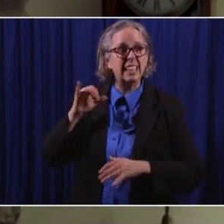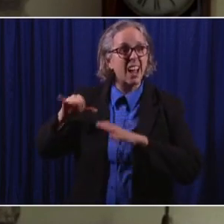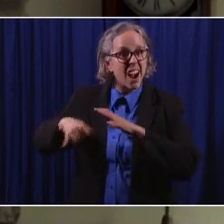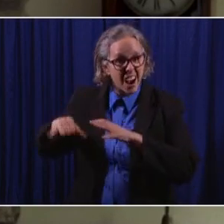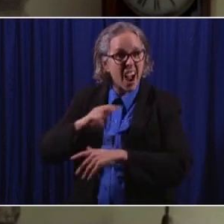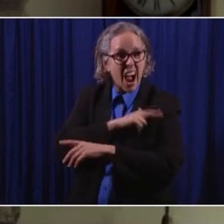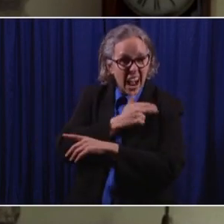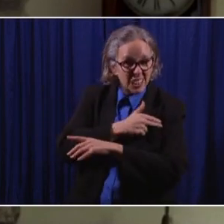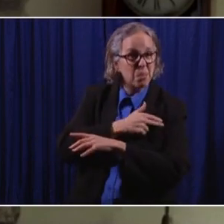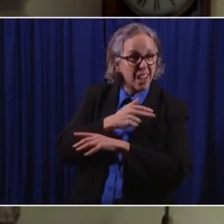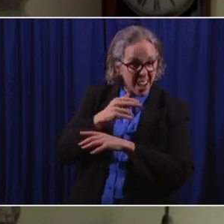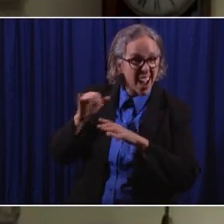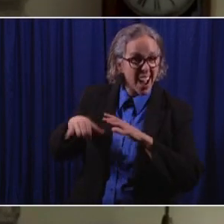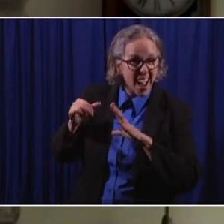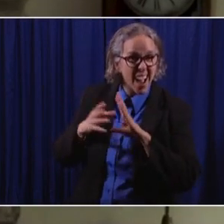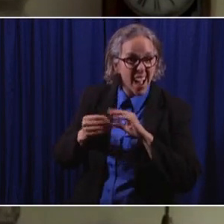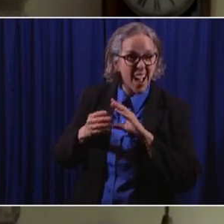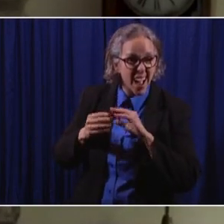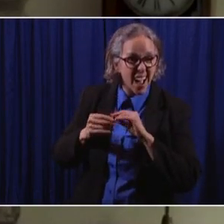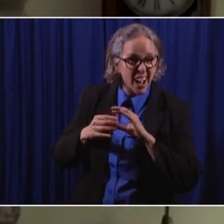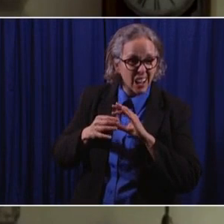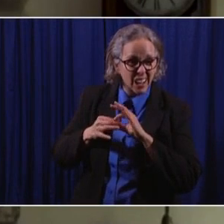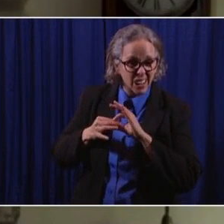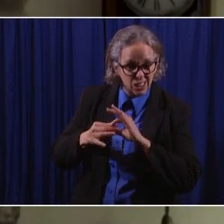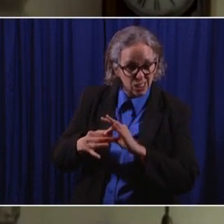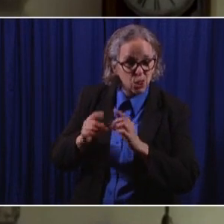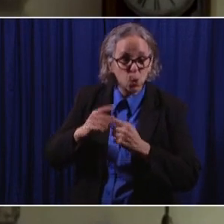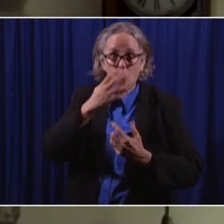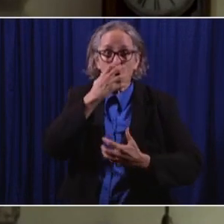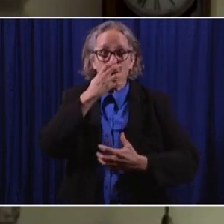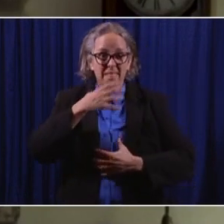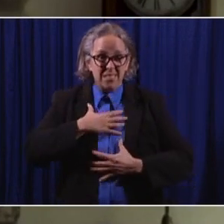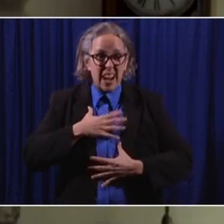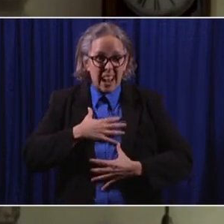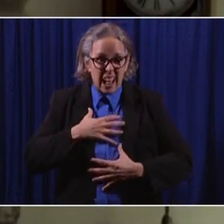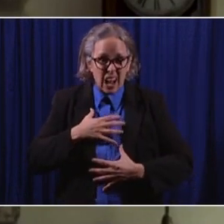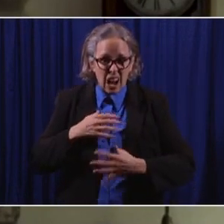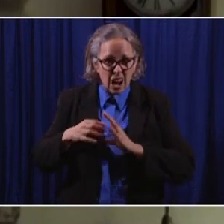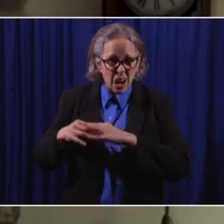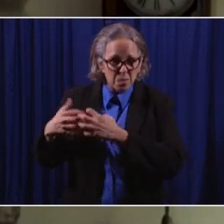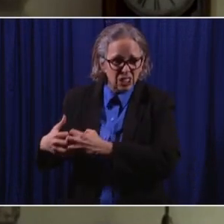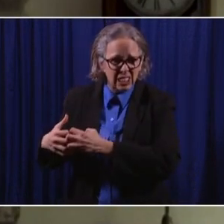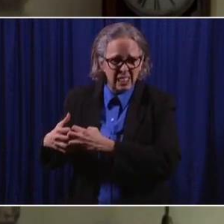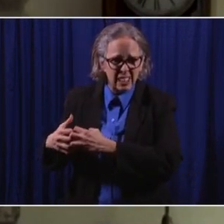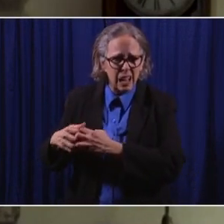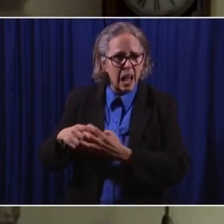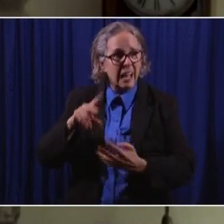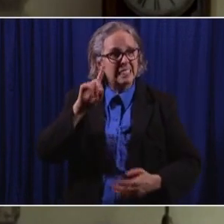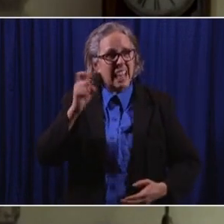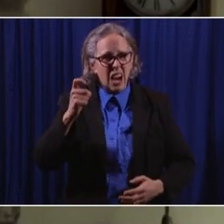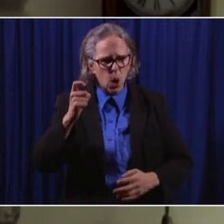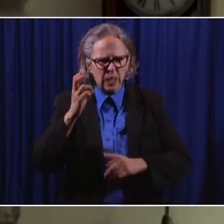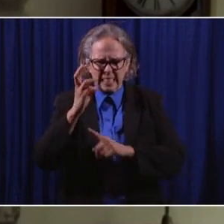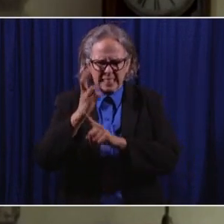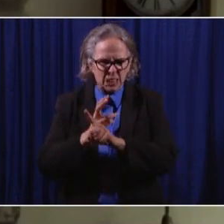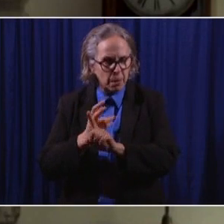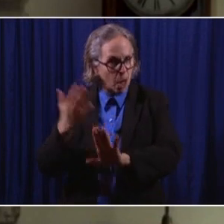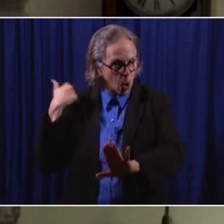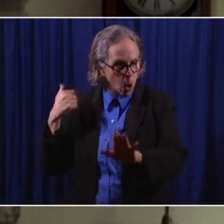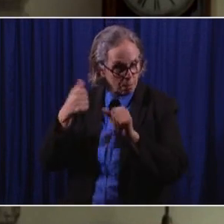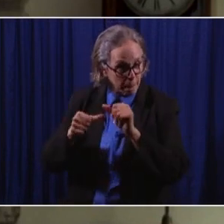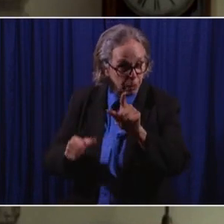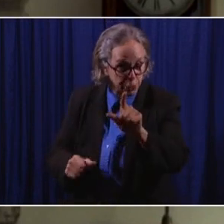and some of that time on a ventilator. It's been 6 months since Stacy was first diagnosed in March. Stacy, thank you very